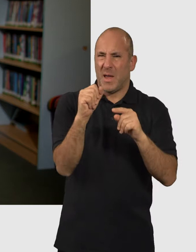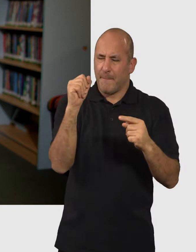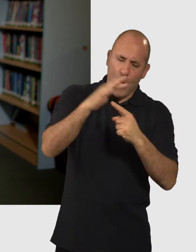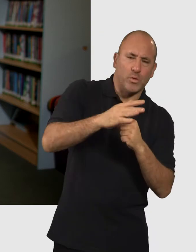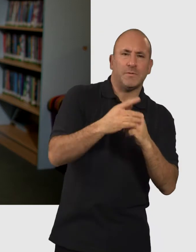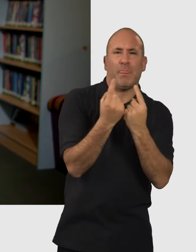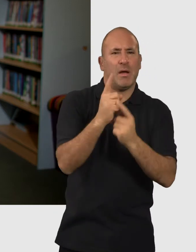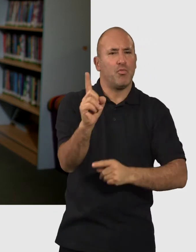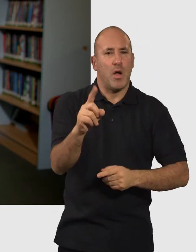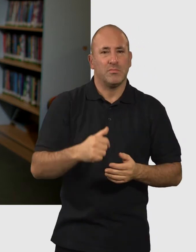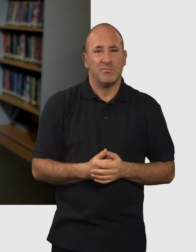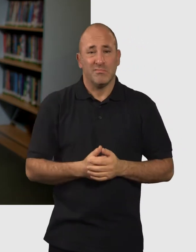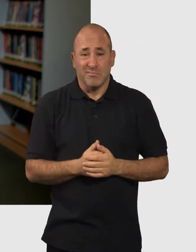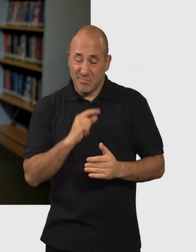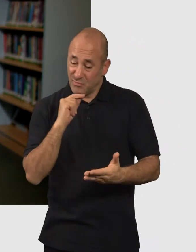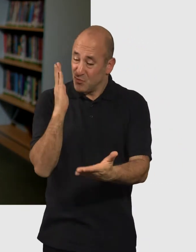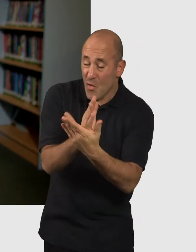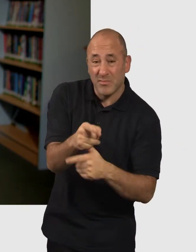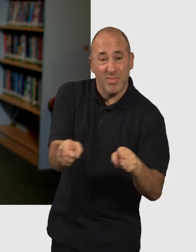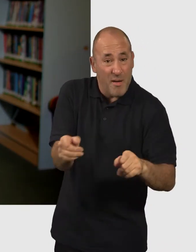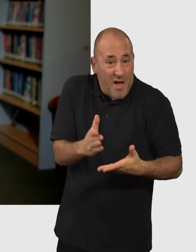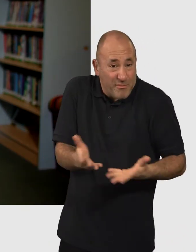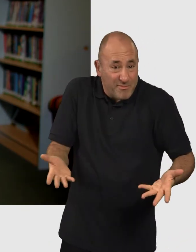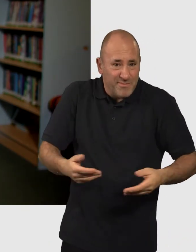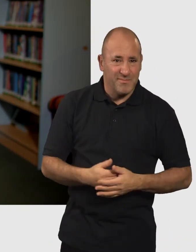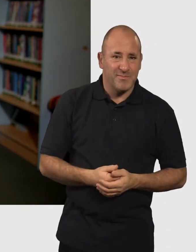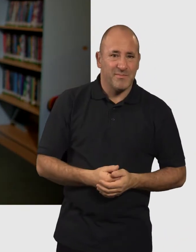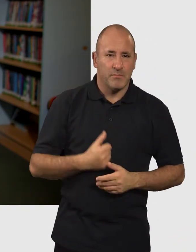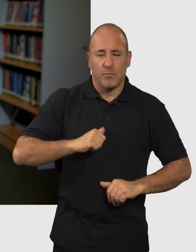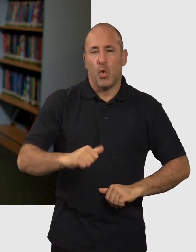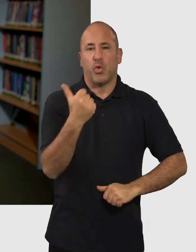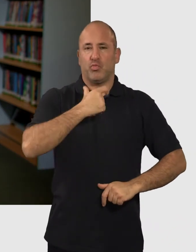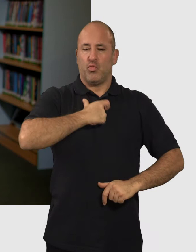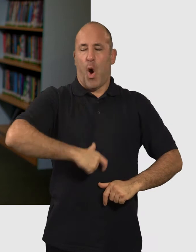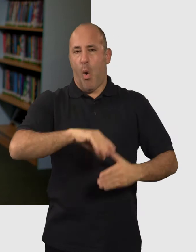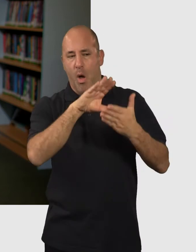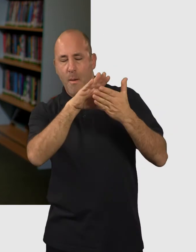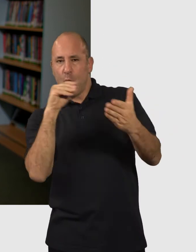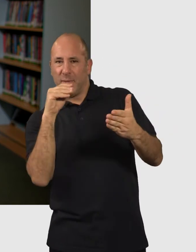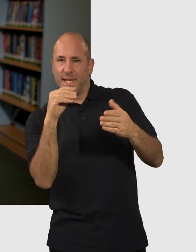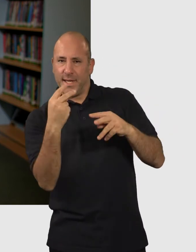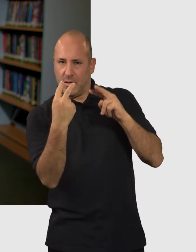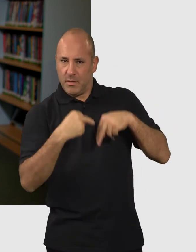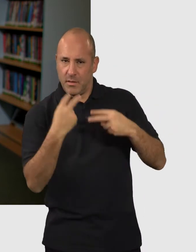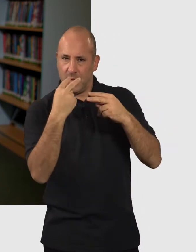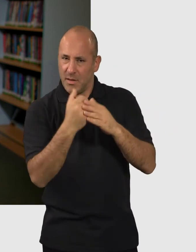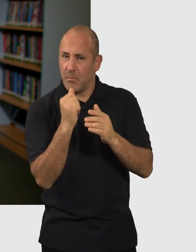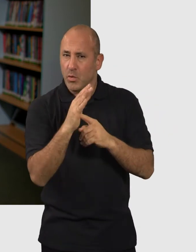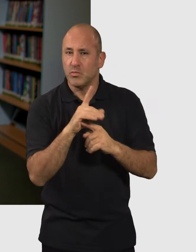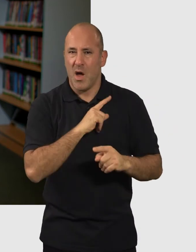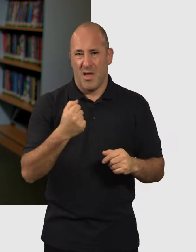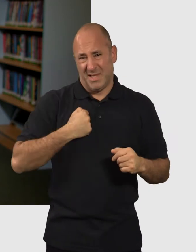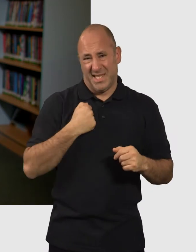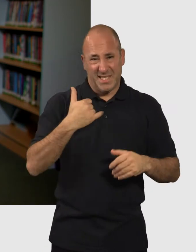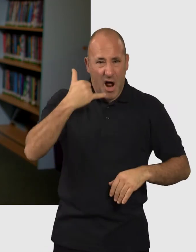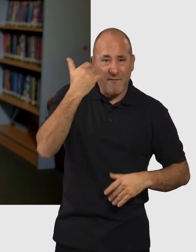a positive digital parent? I think it's trusting them actually. Being a good role model is really important. So I use lots of things on